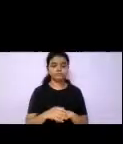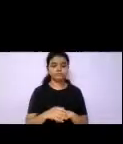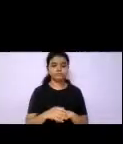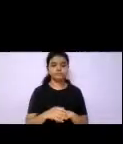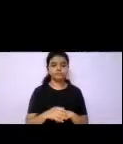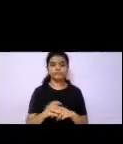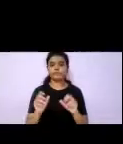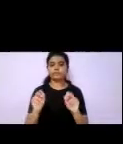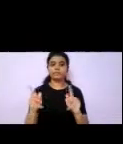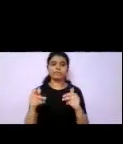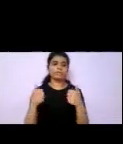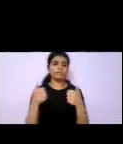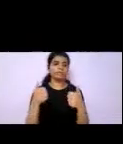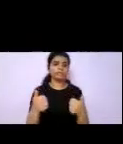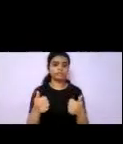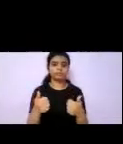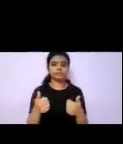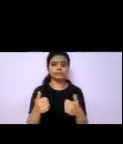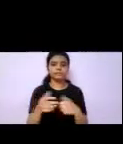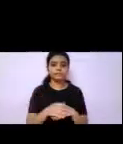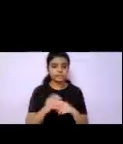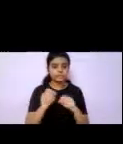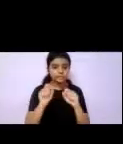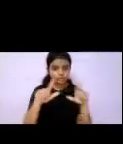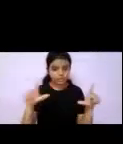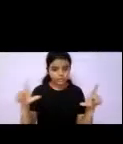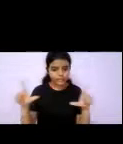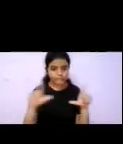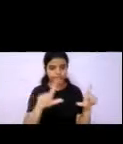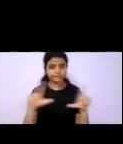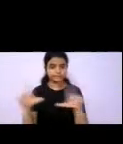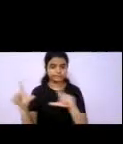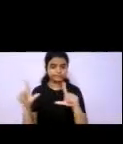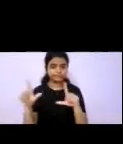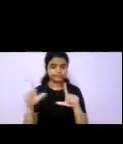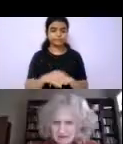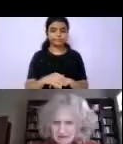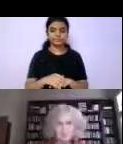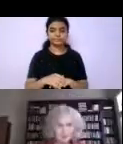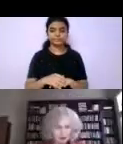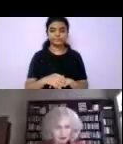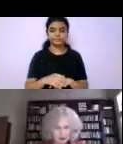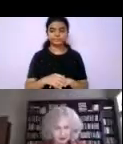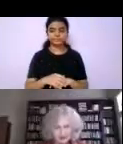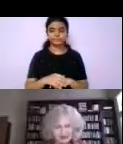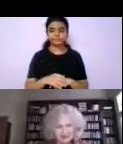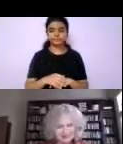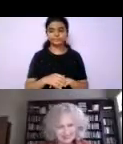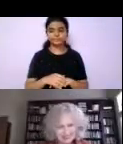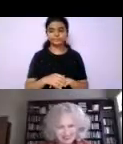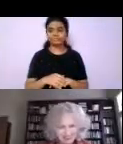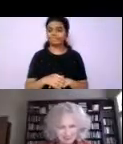Good. So let me put this on slideshow. Oh.